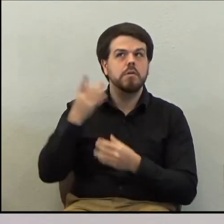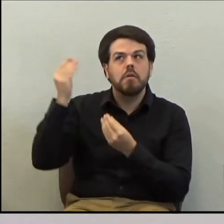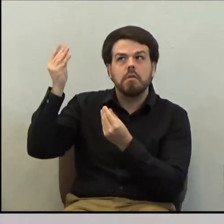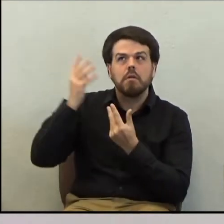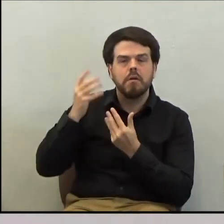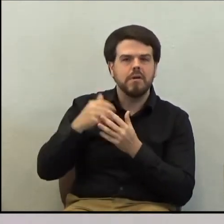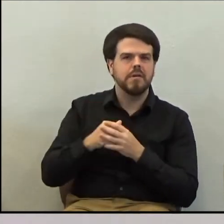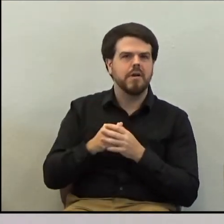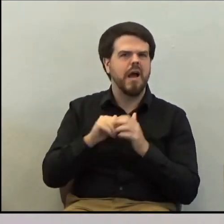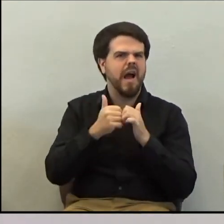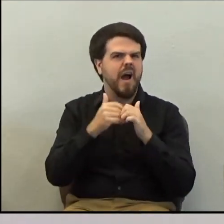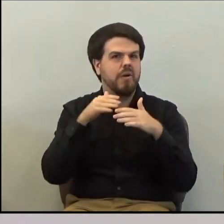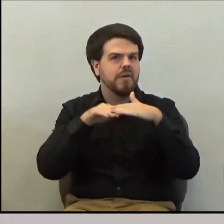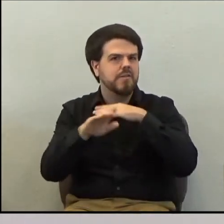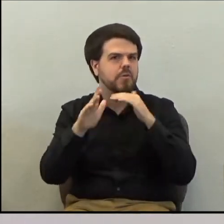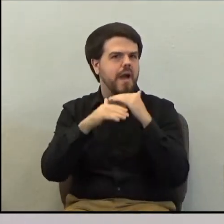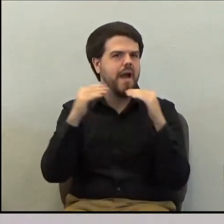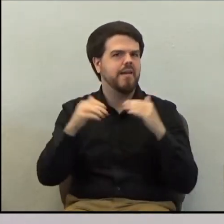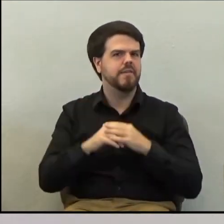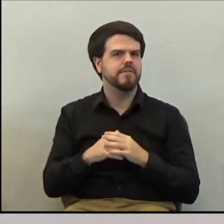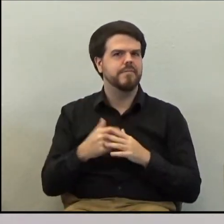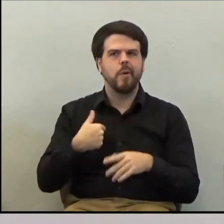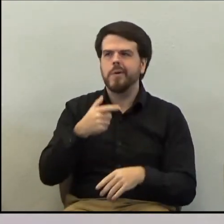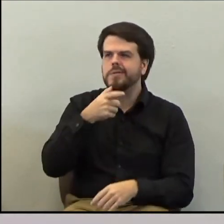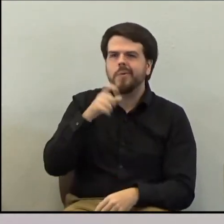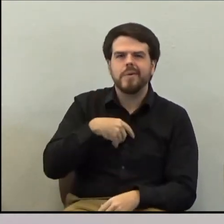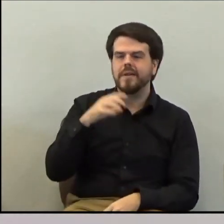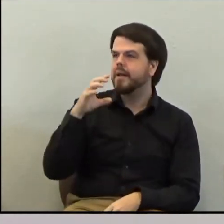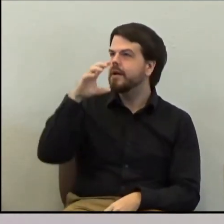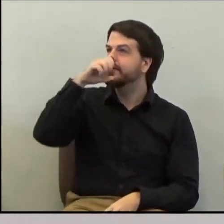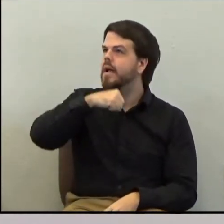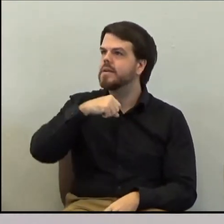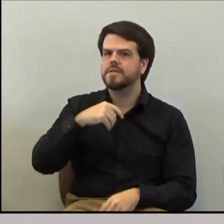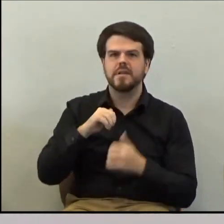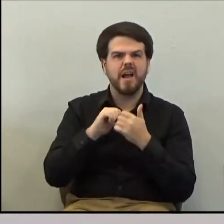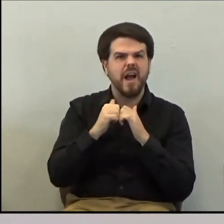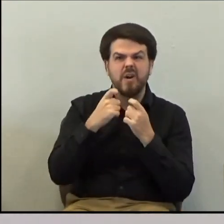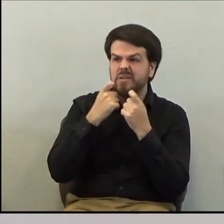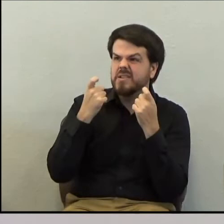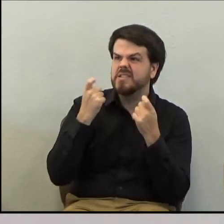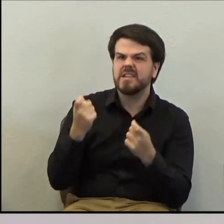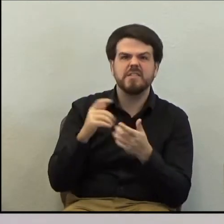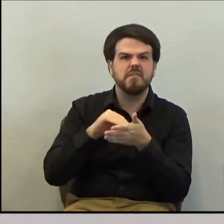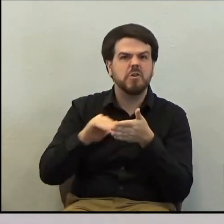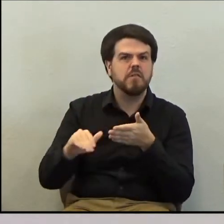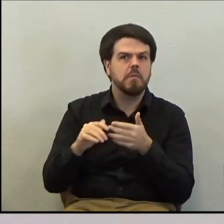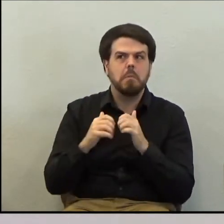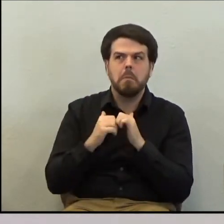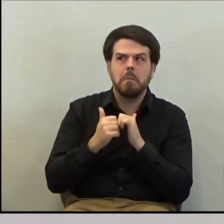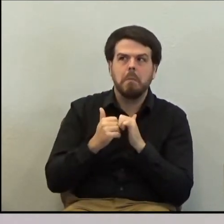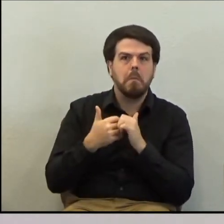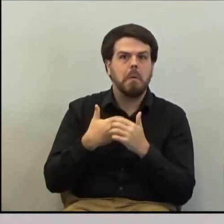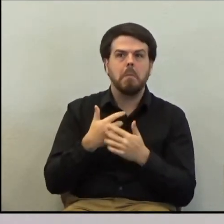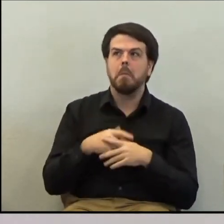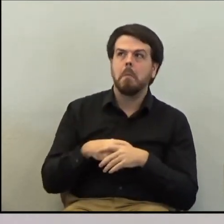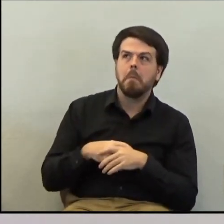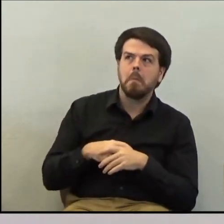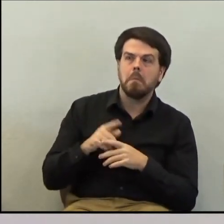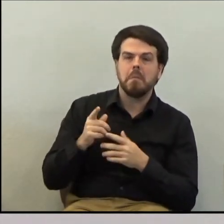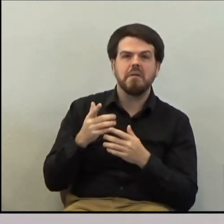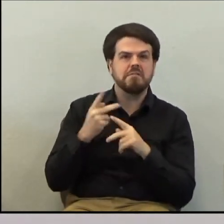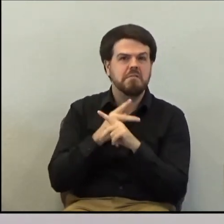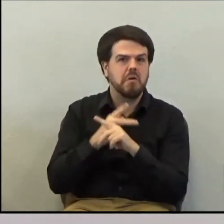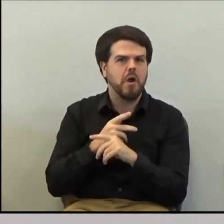heaven. We don't have to guess how to have our sins forgiven. We don't have to